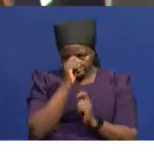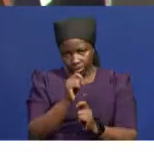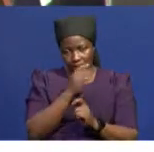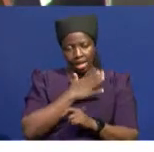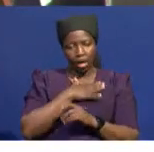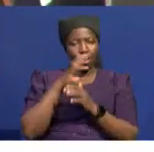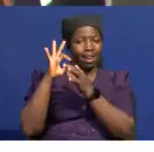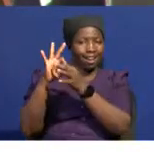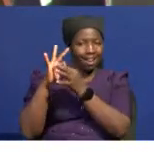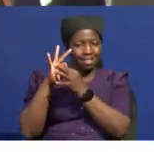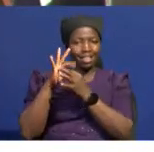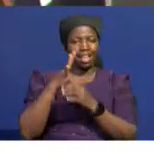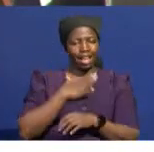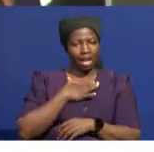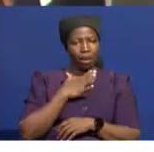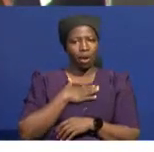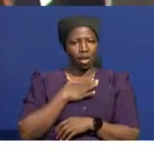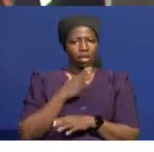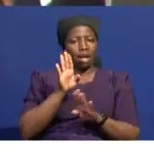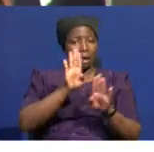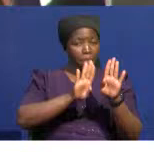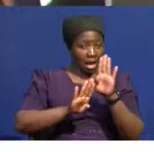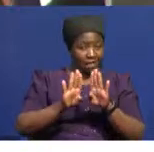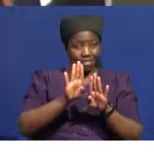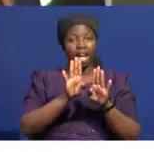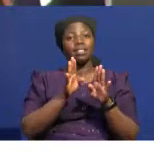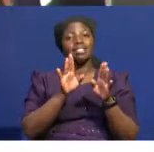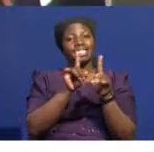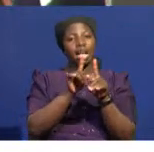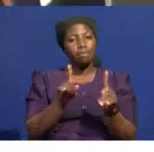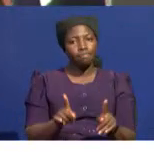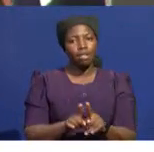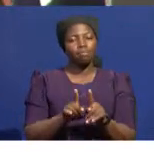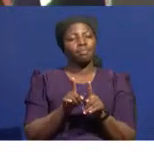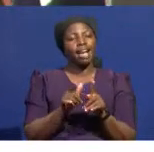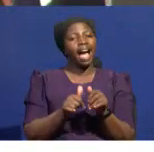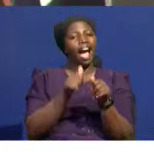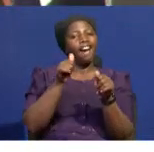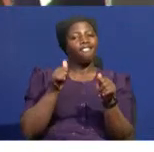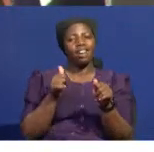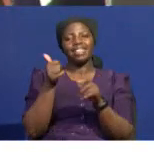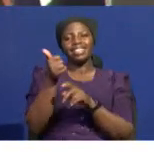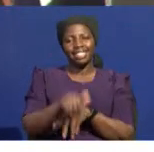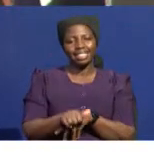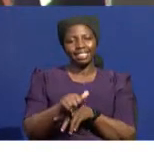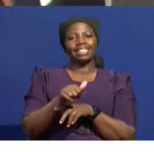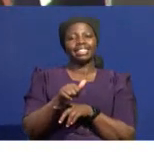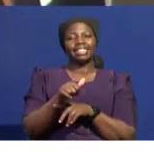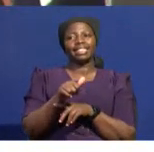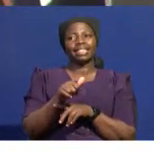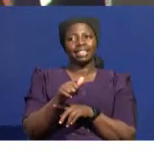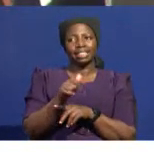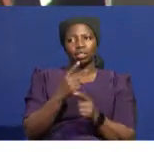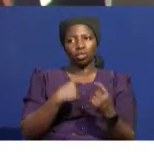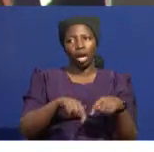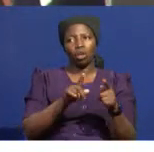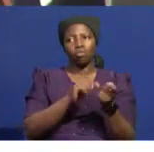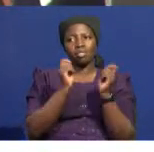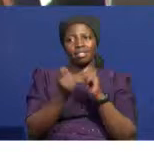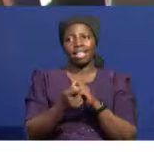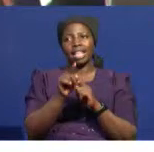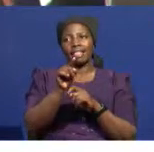culture, our norms, and resist any attempt to pervert those morals